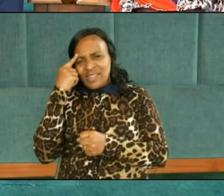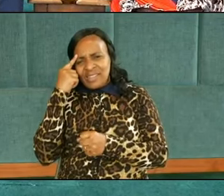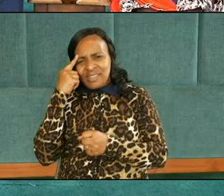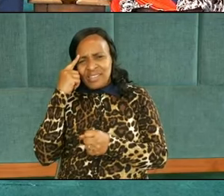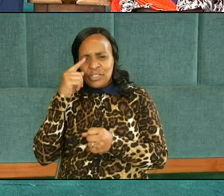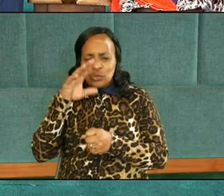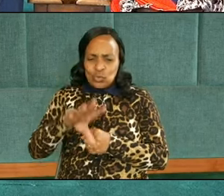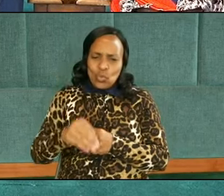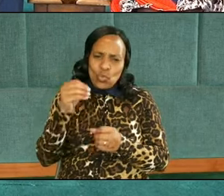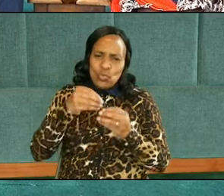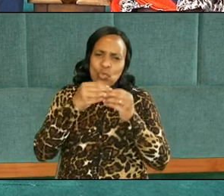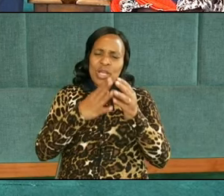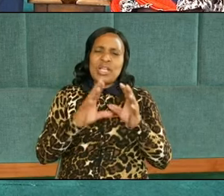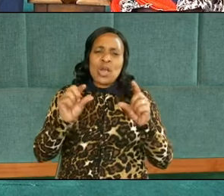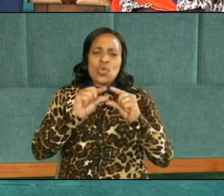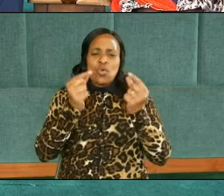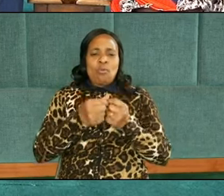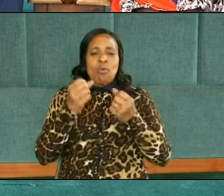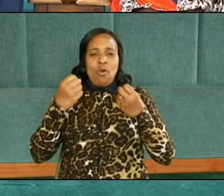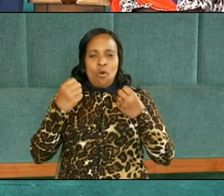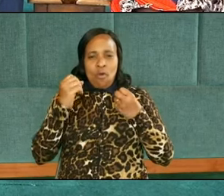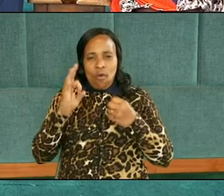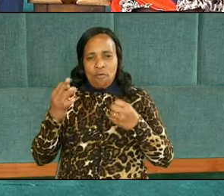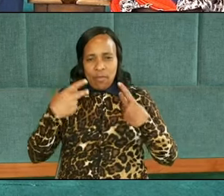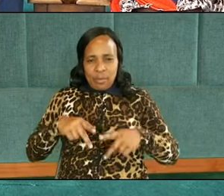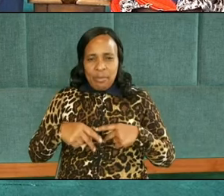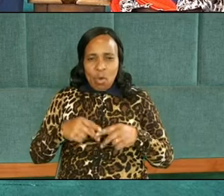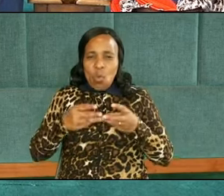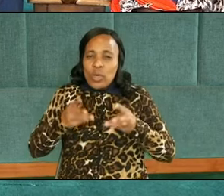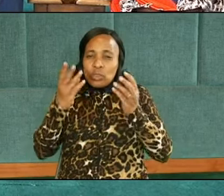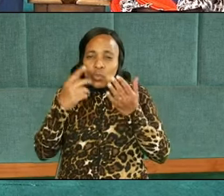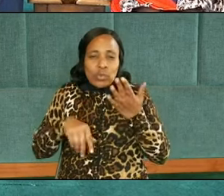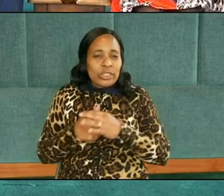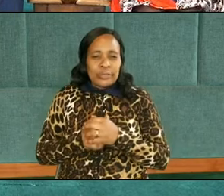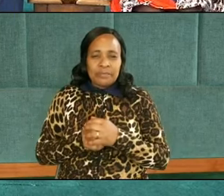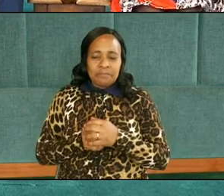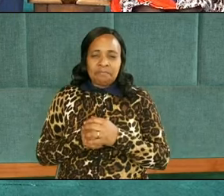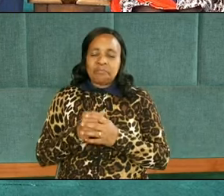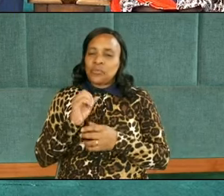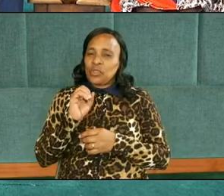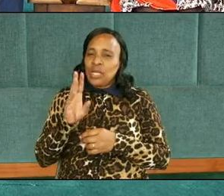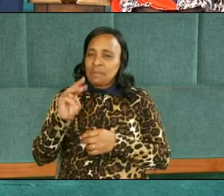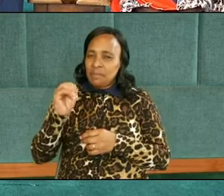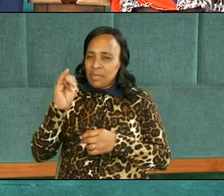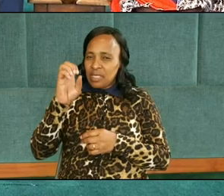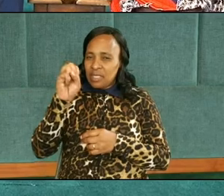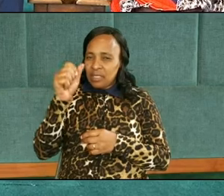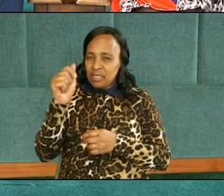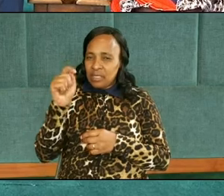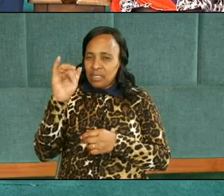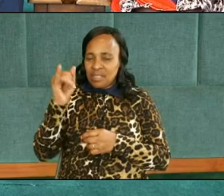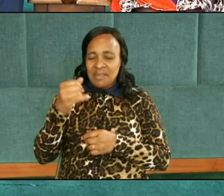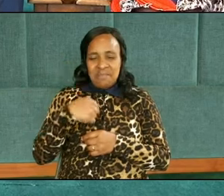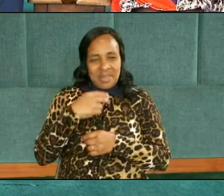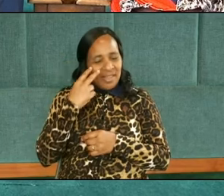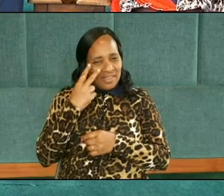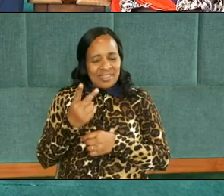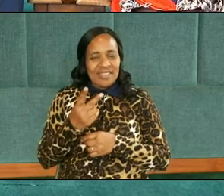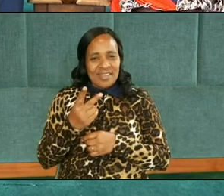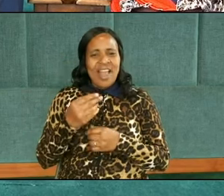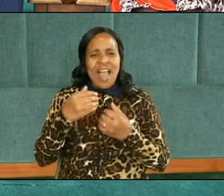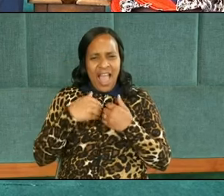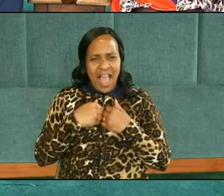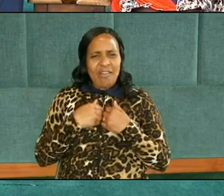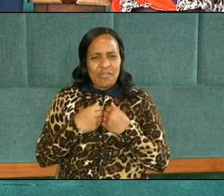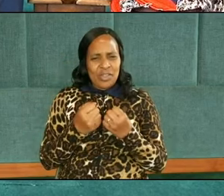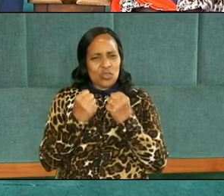lead a group of people? In what ways did he not? Misati. So the way I see he had the capacity